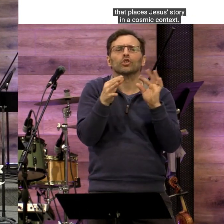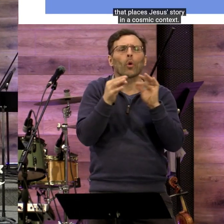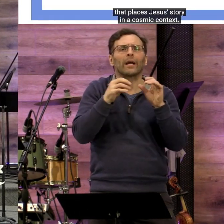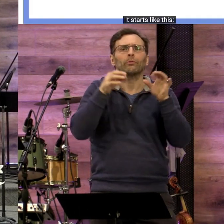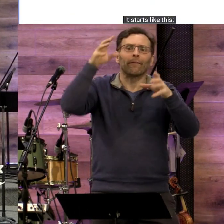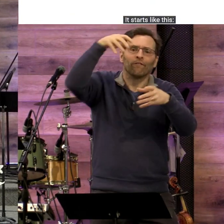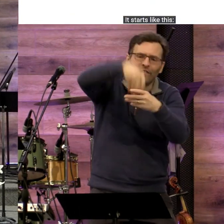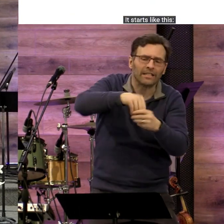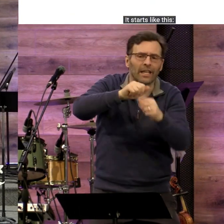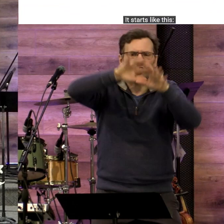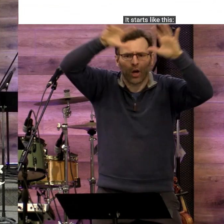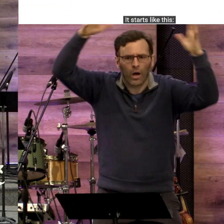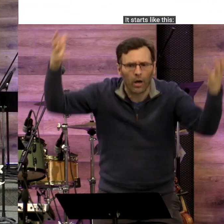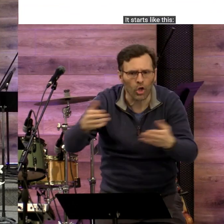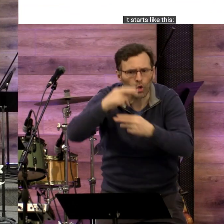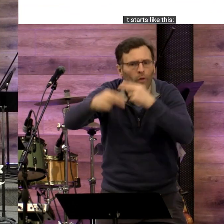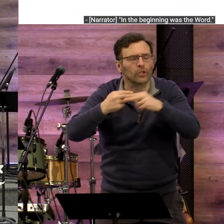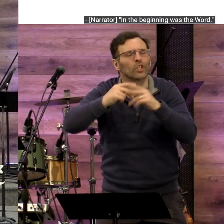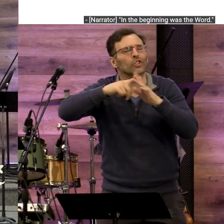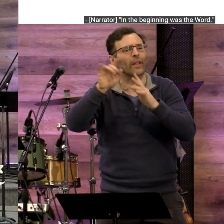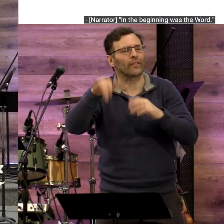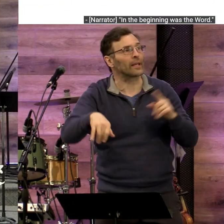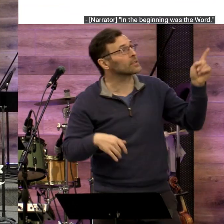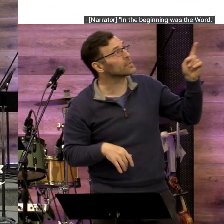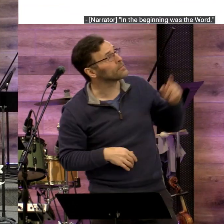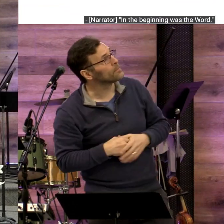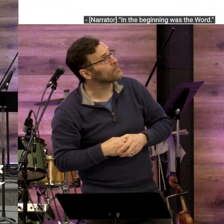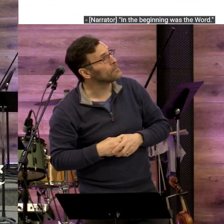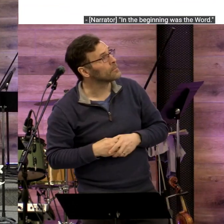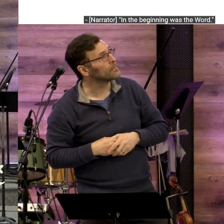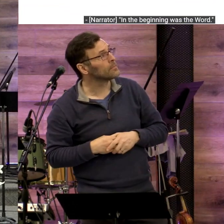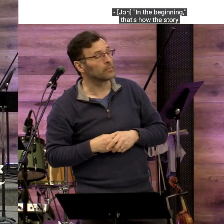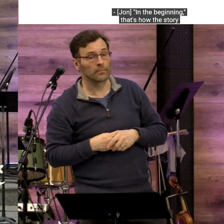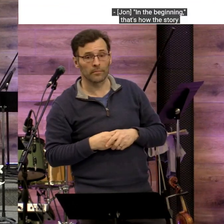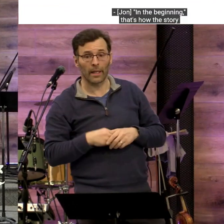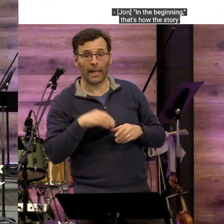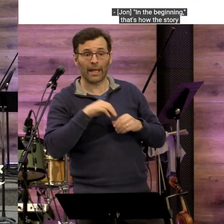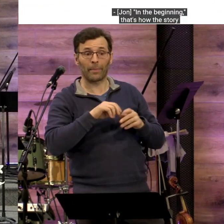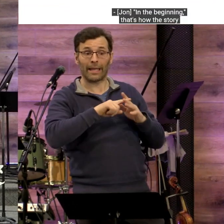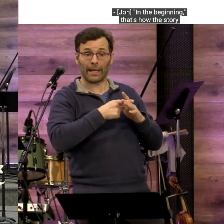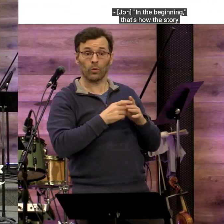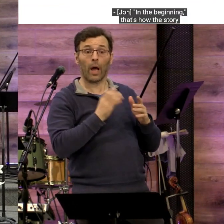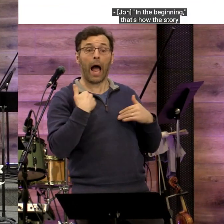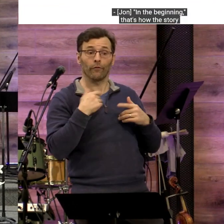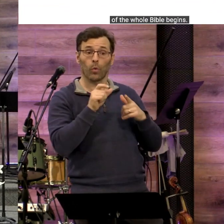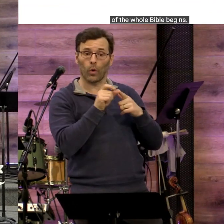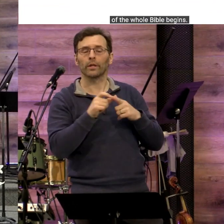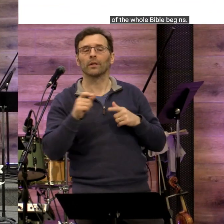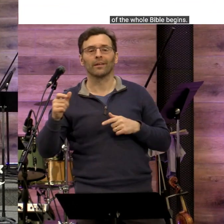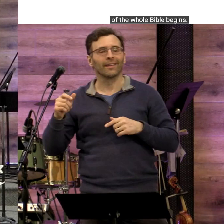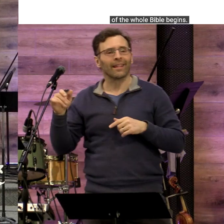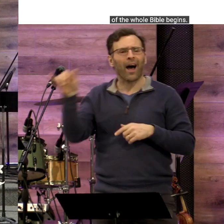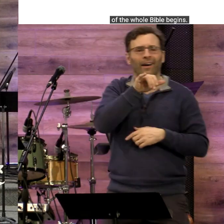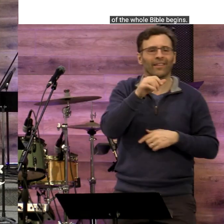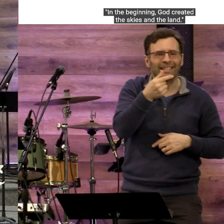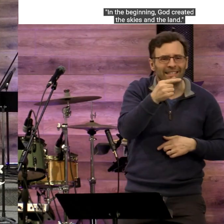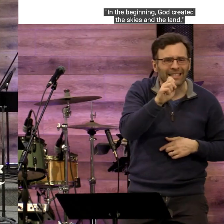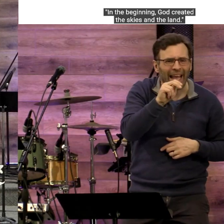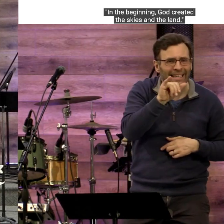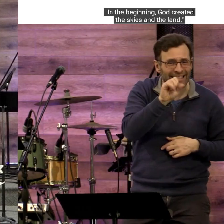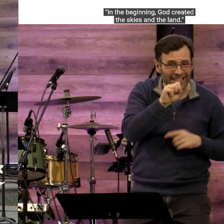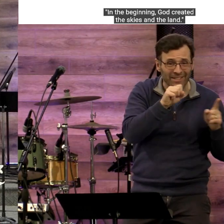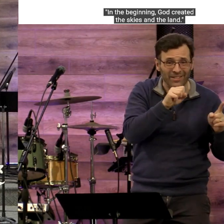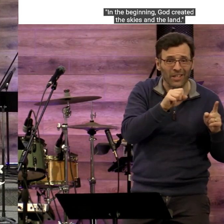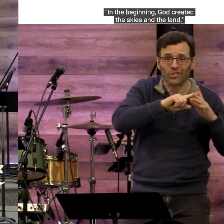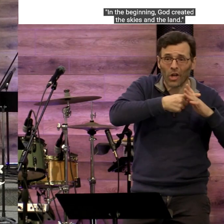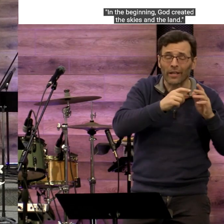context. It starts like this. In the beginning was the Word. In the beginning, that's how the story of the whole Bible begins. In the